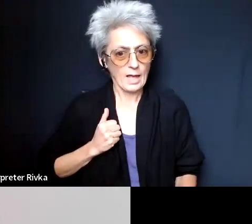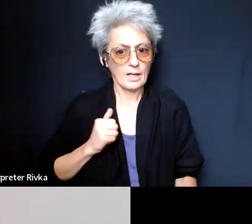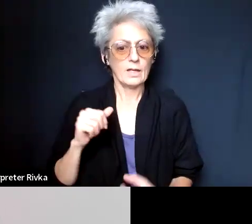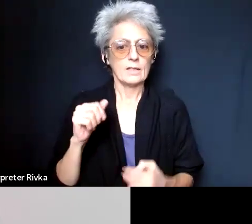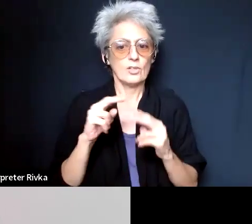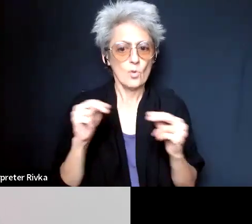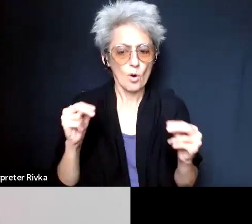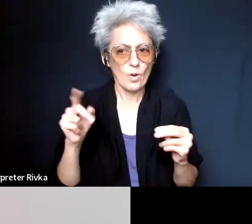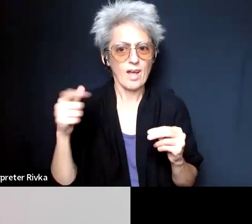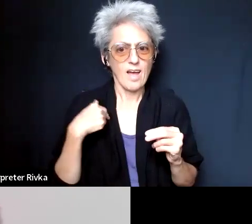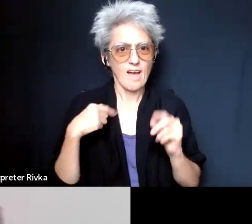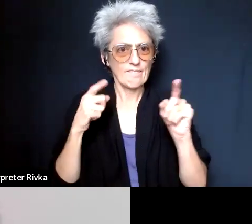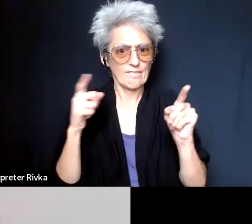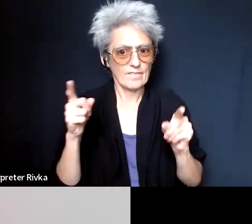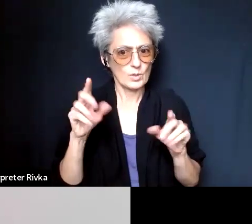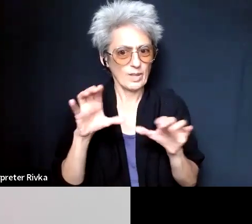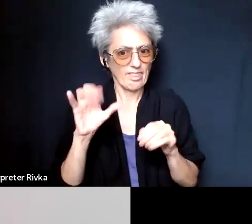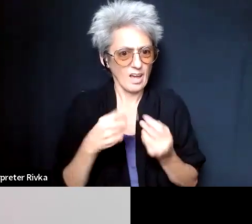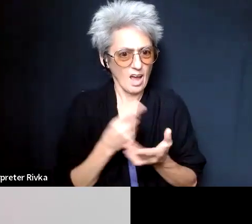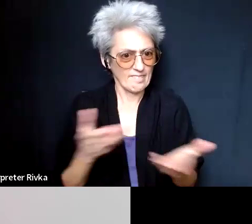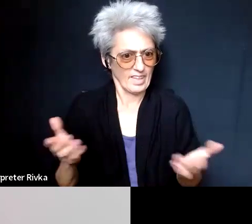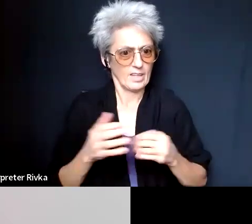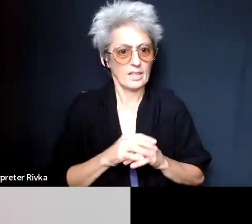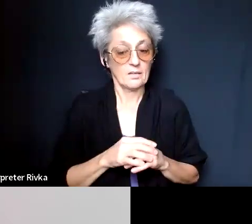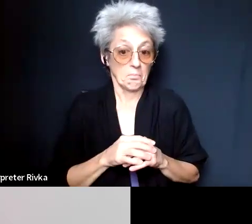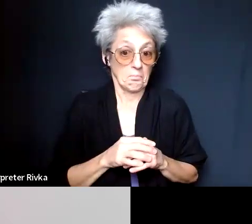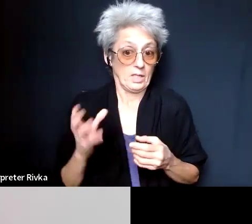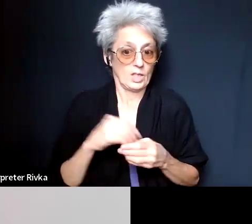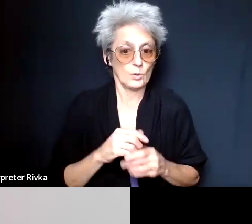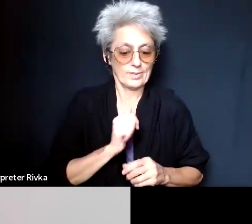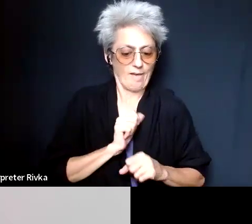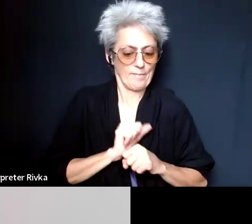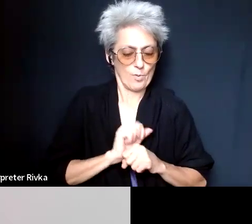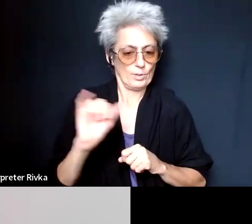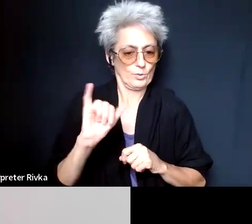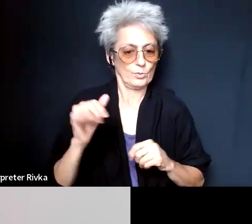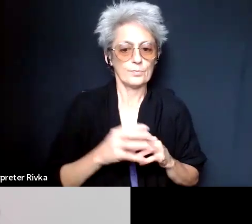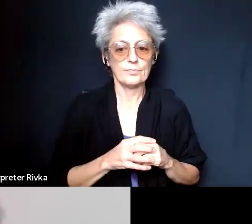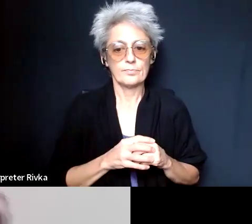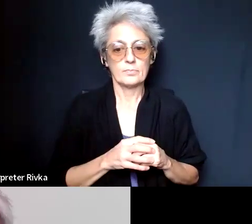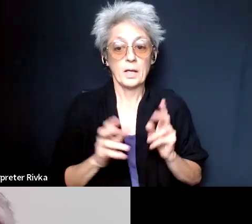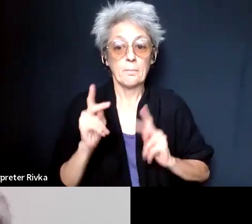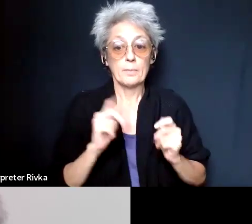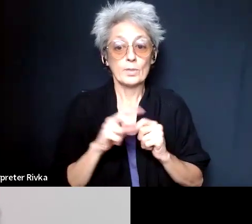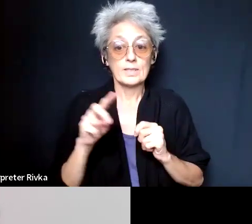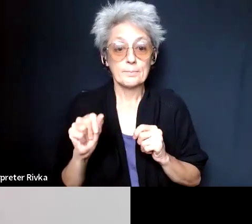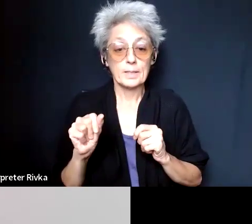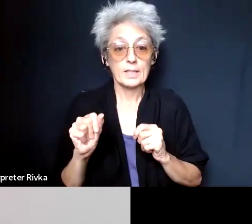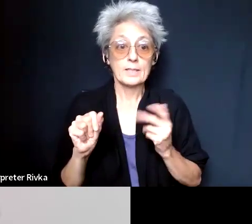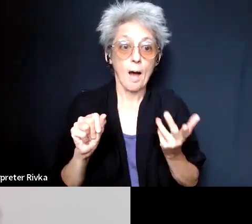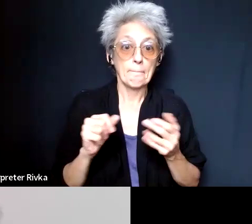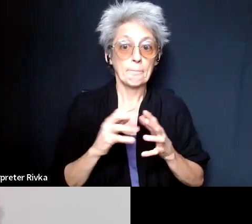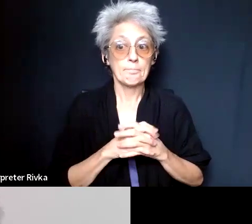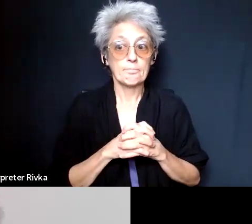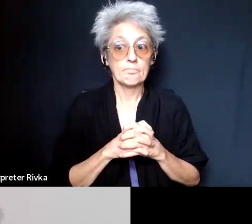things like this. And it also includes self-employment. You know that people with disabilities